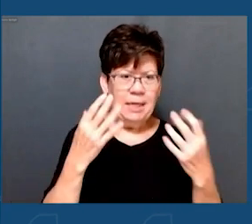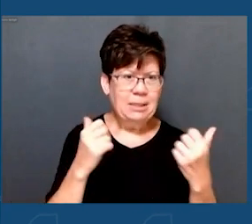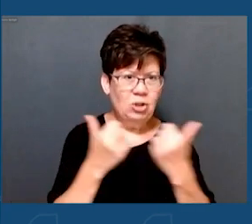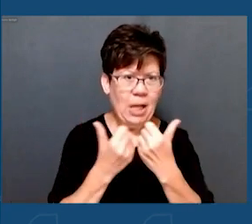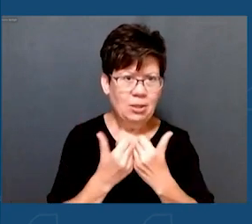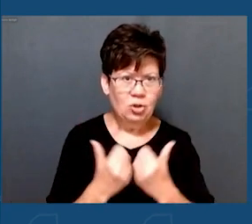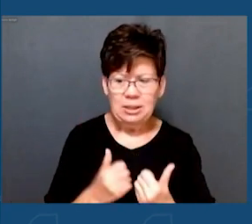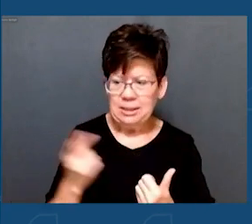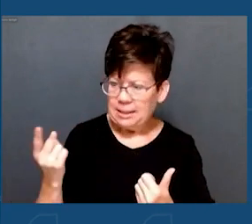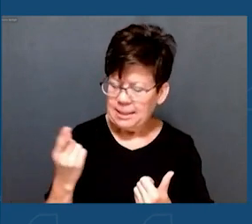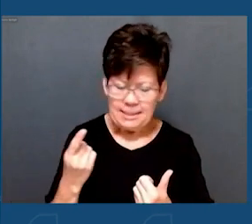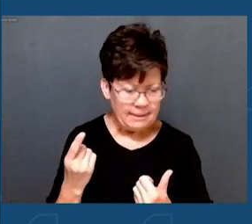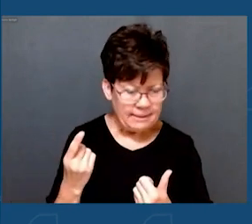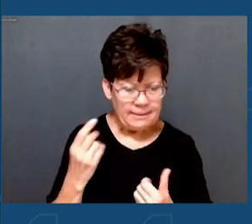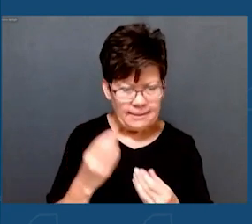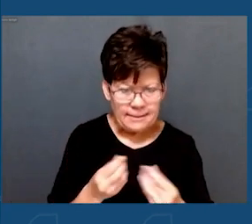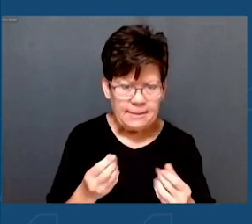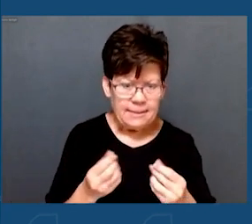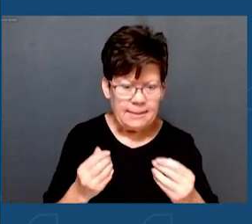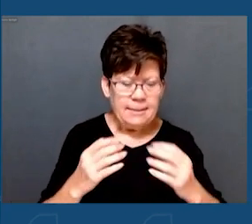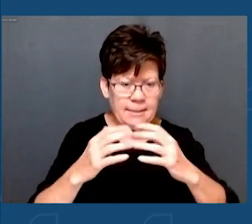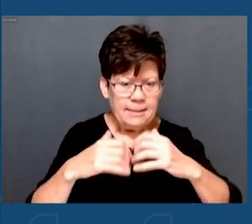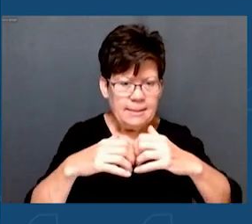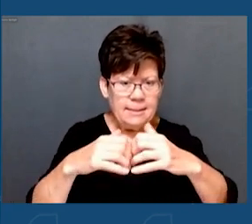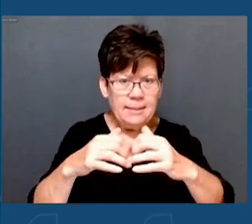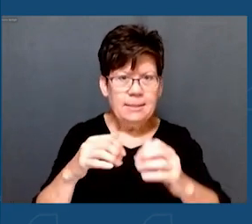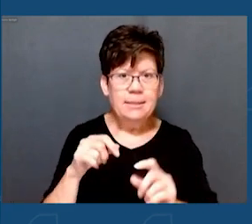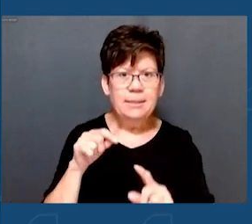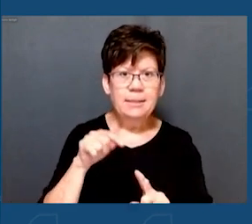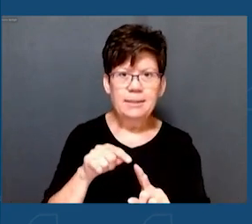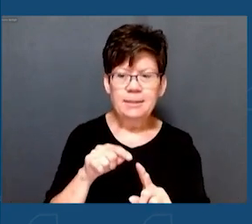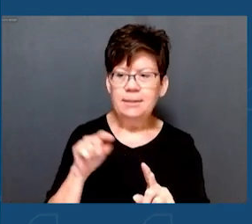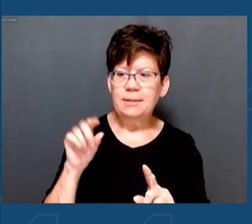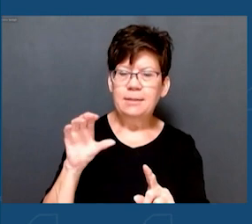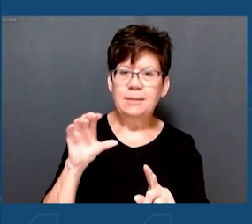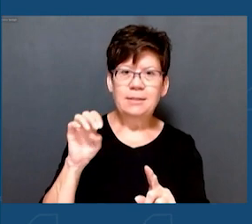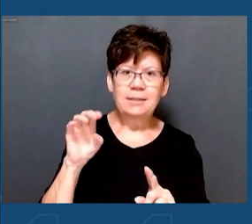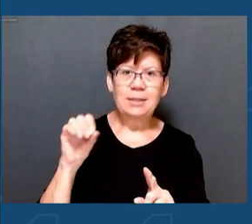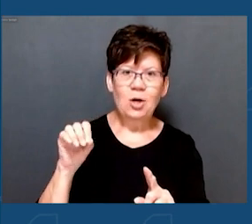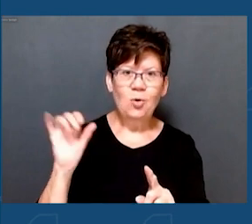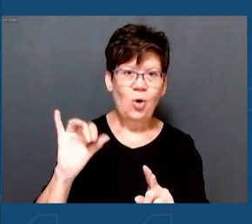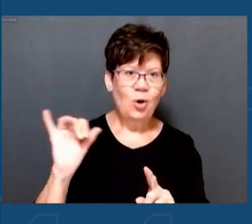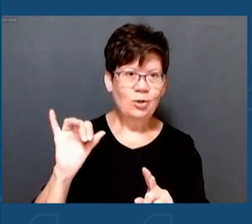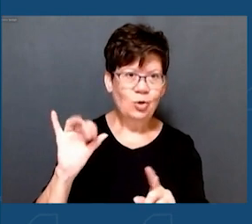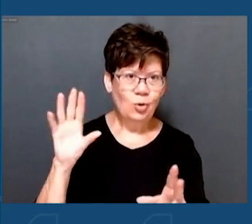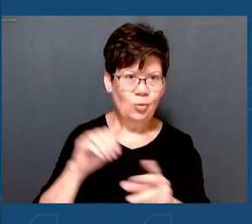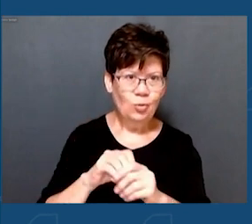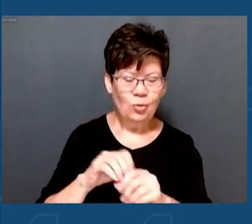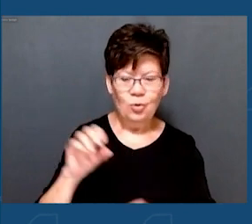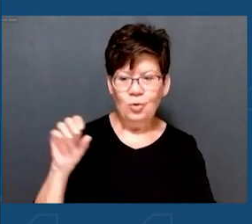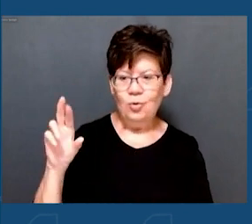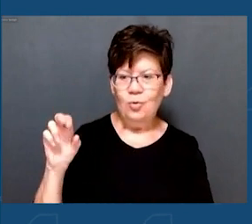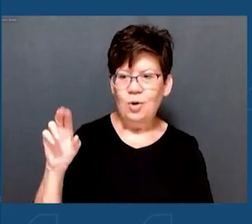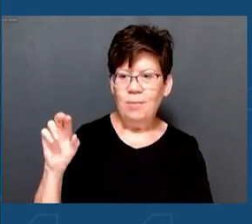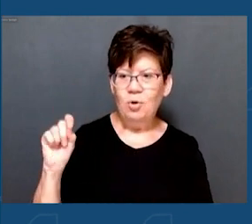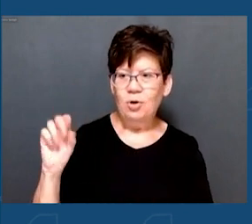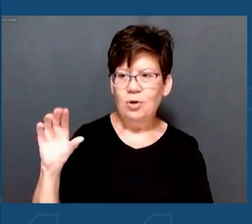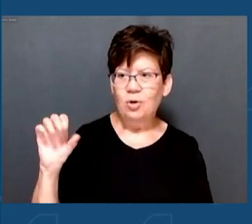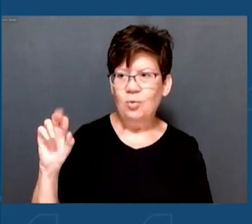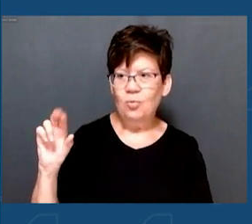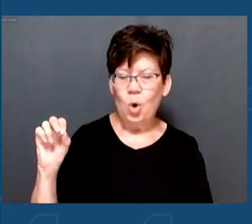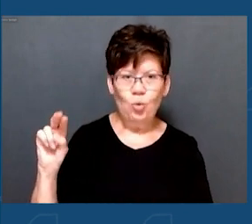way, along with Upstate Hospital CEO, Dr. Robert Corona, and VP of